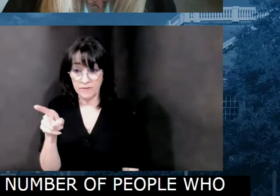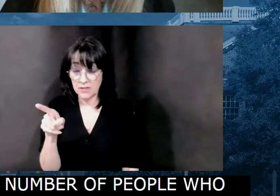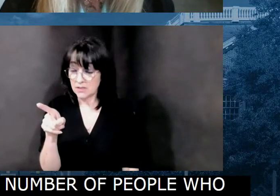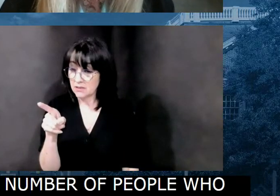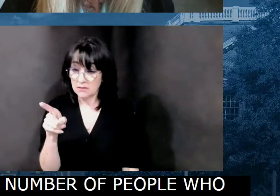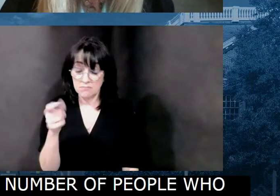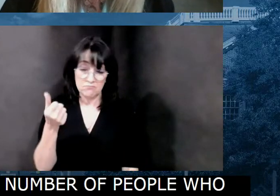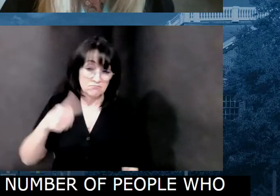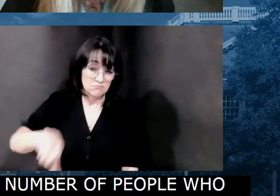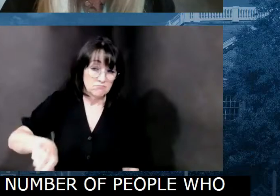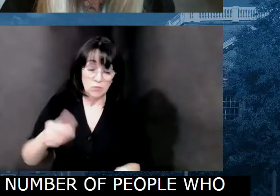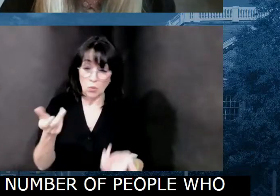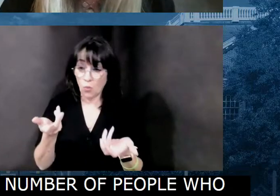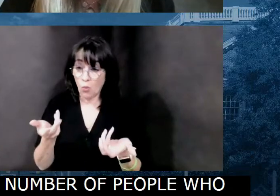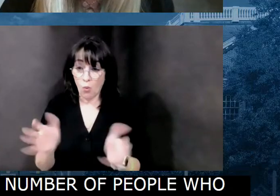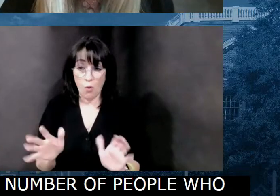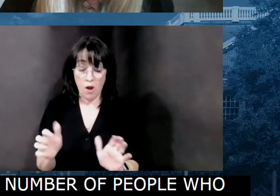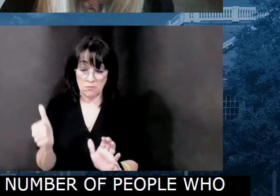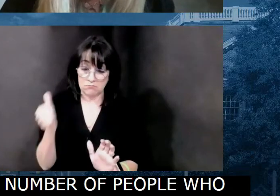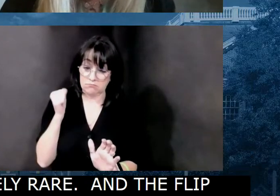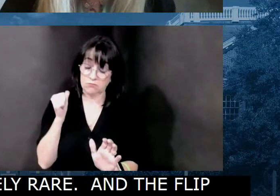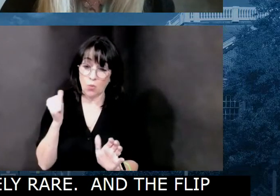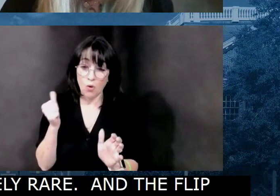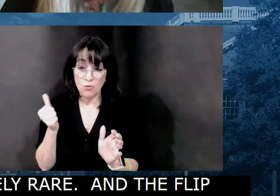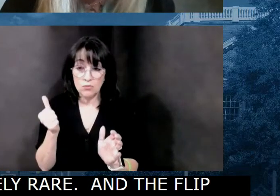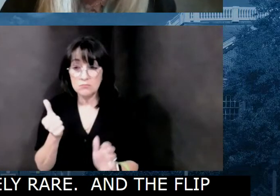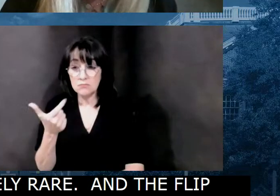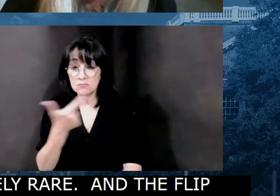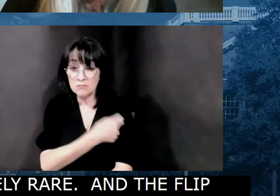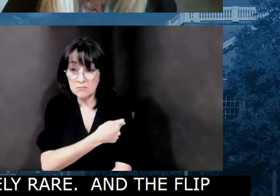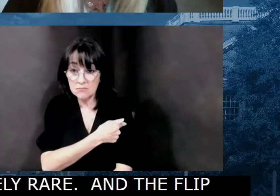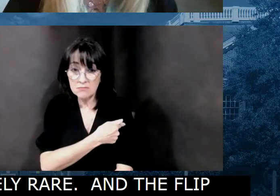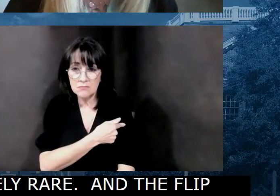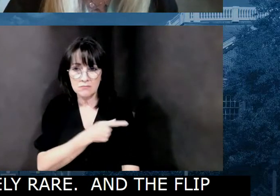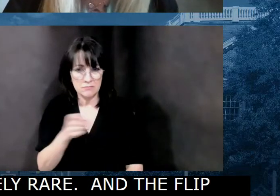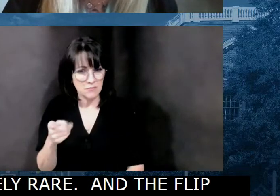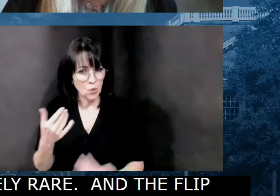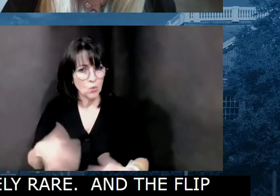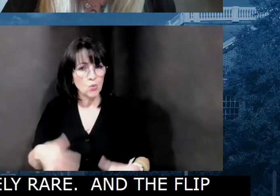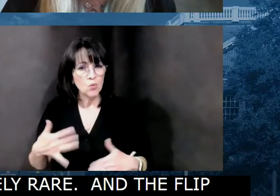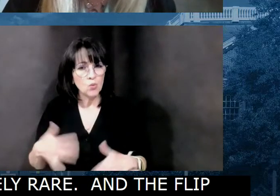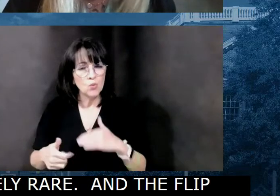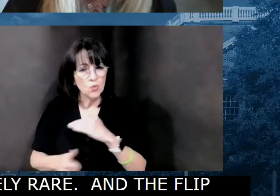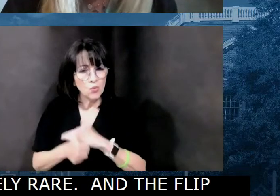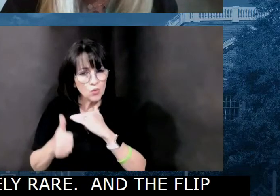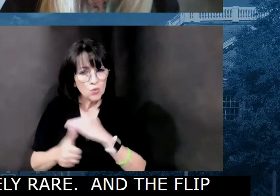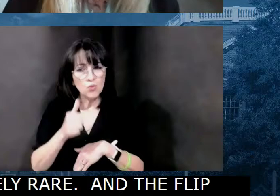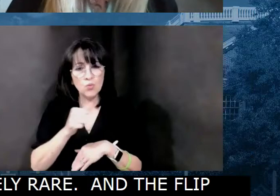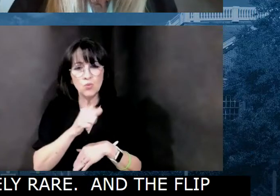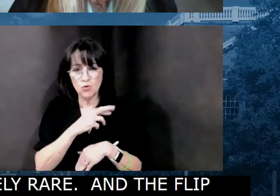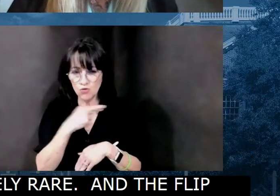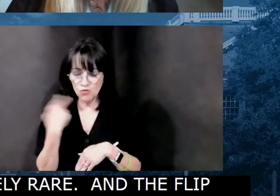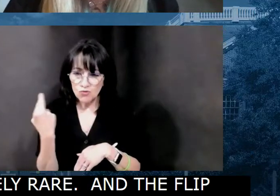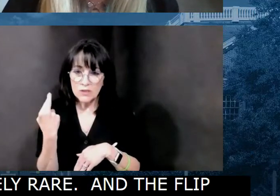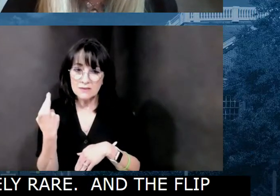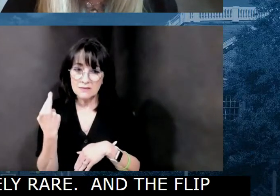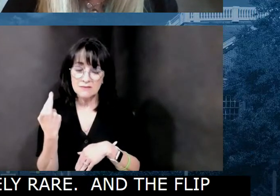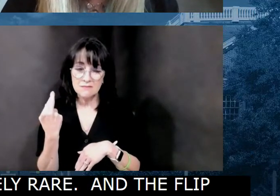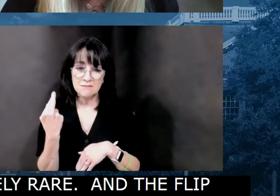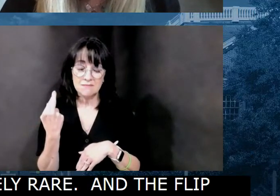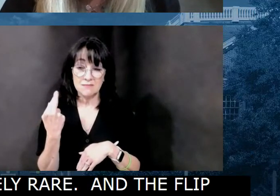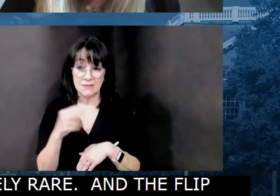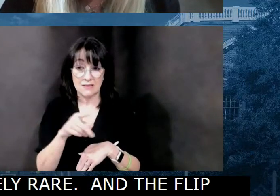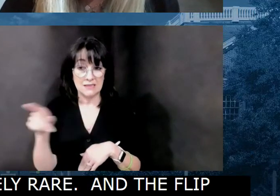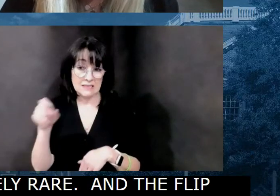know that deaths and hospitalization have decreased, and that's especially because our seniors have really leaned